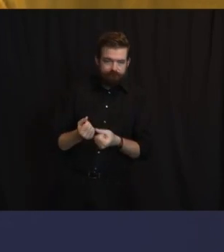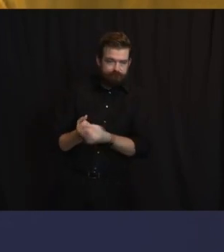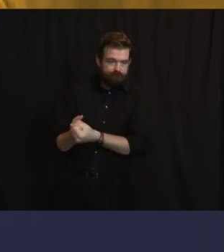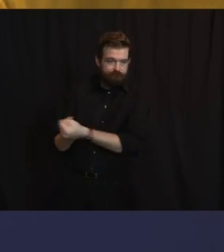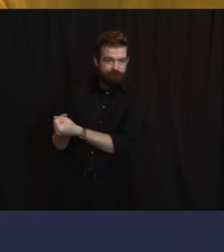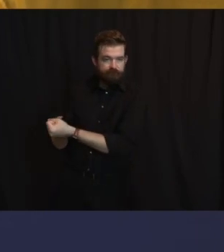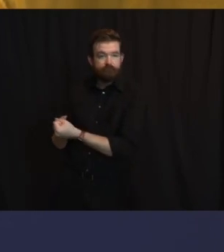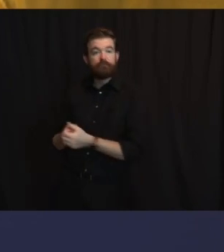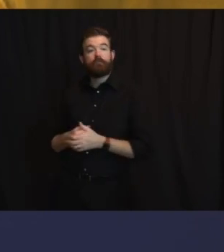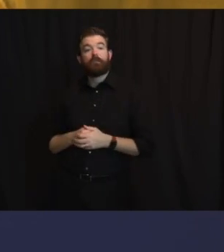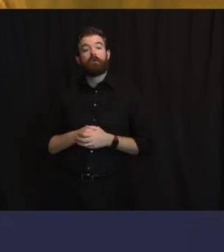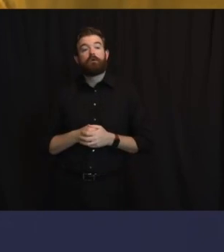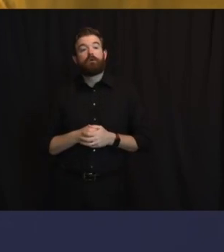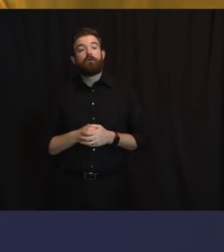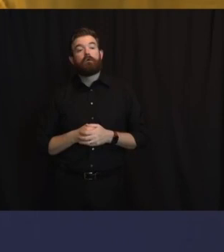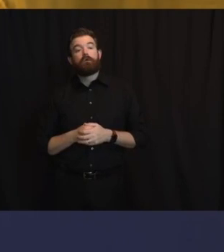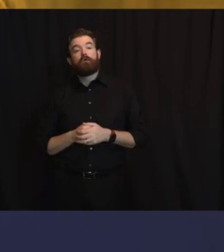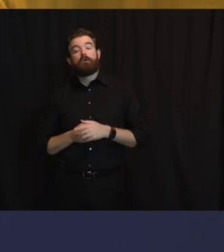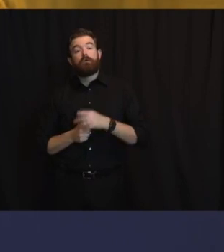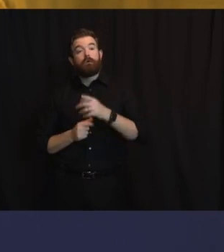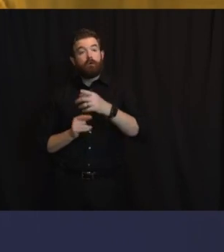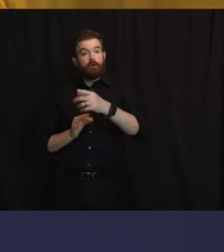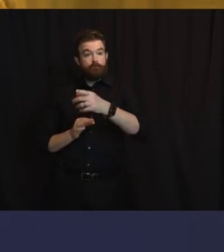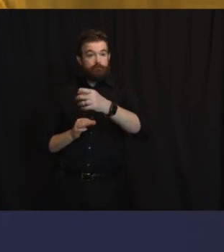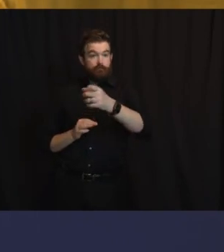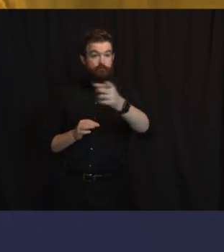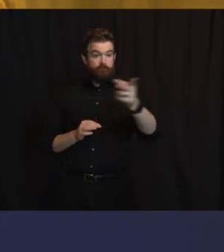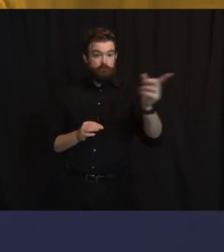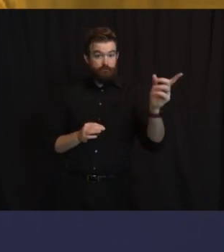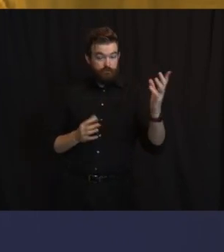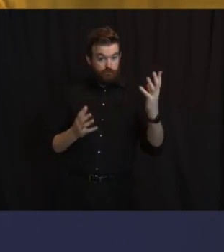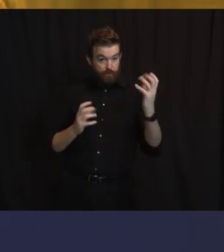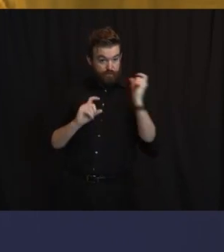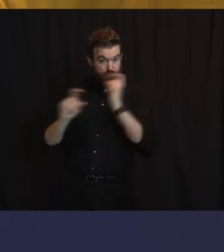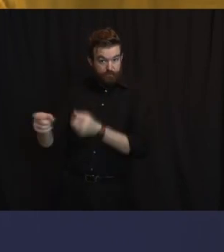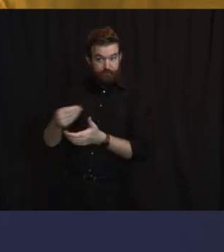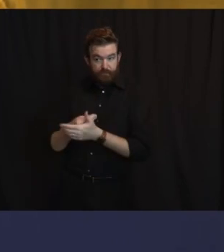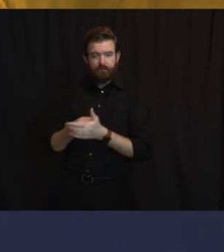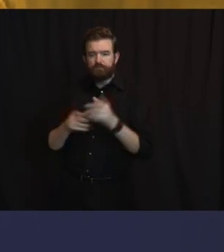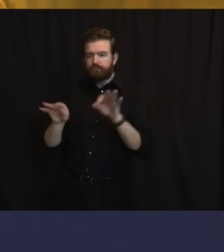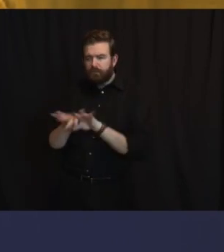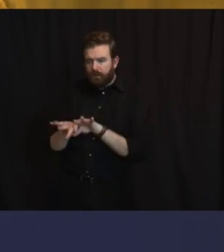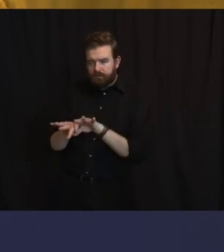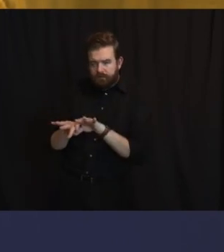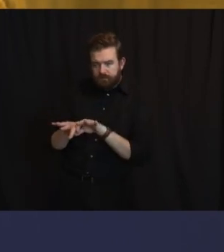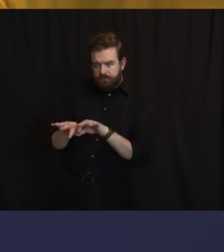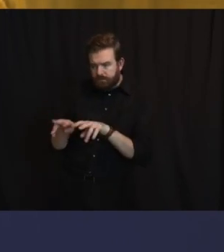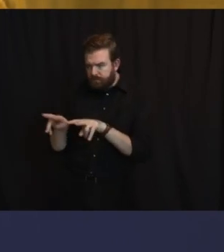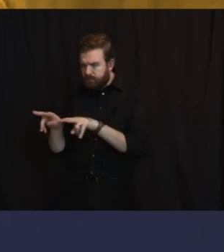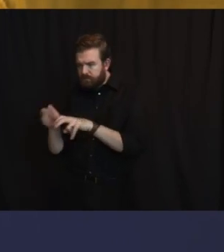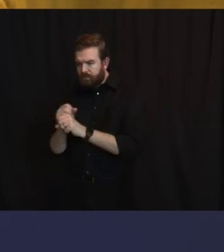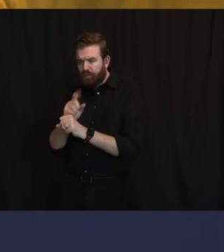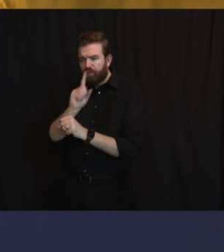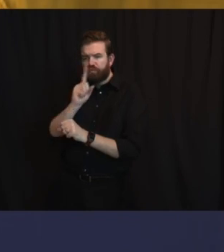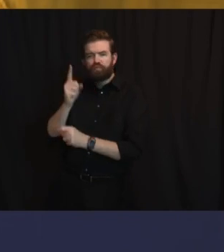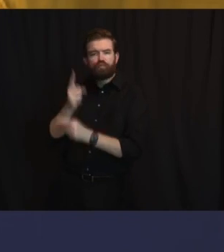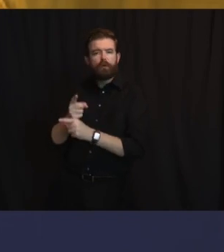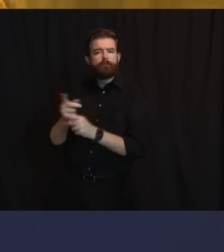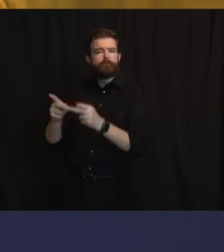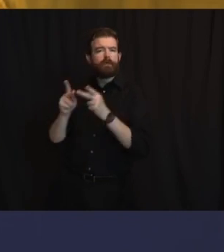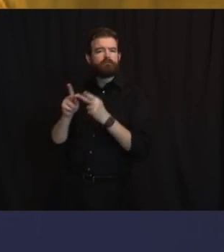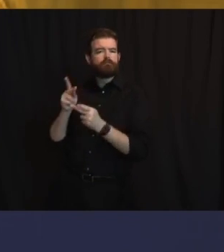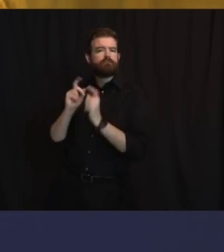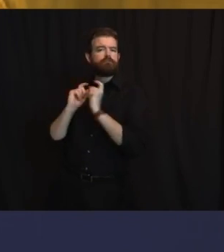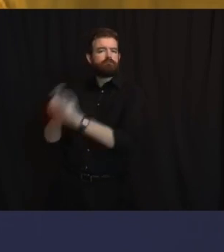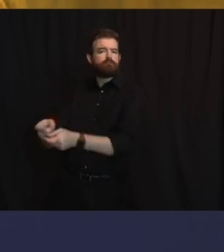do something, we encourage you to do that. The world, remember that the world rallied to our side last year when we were in